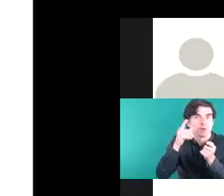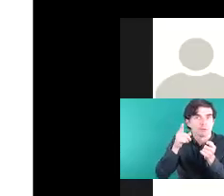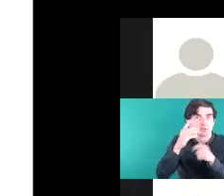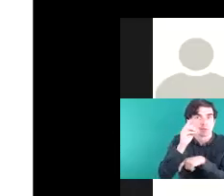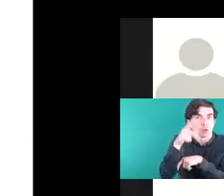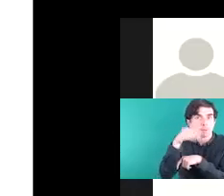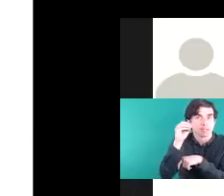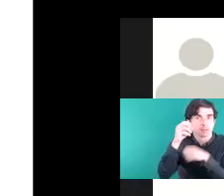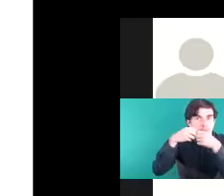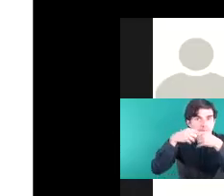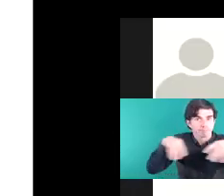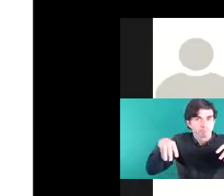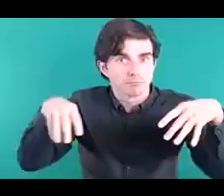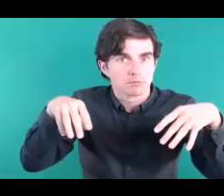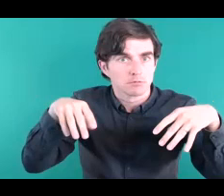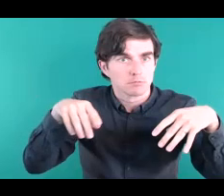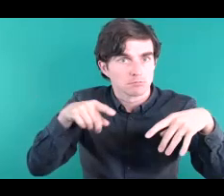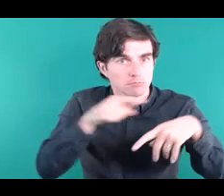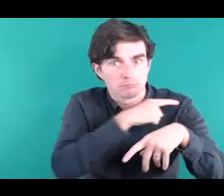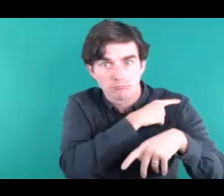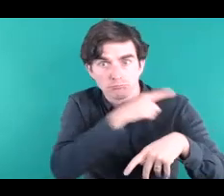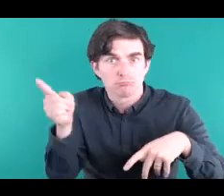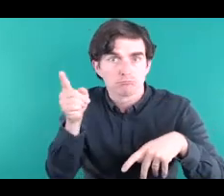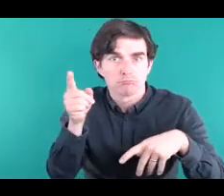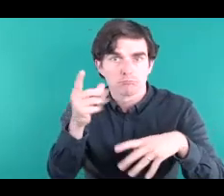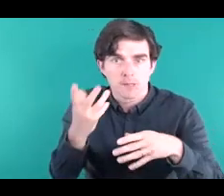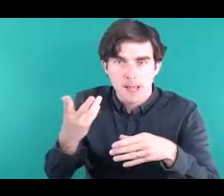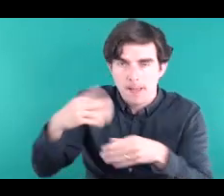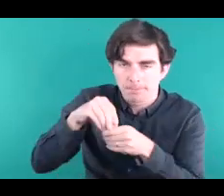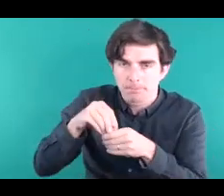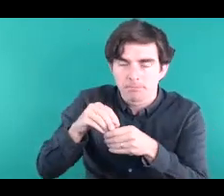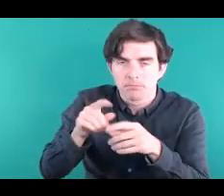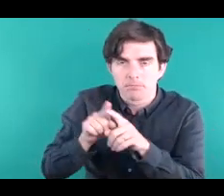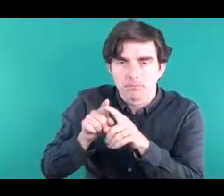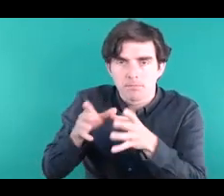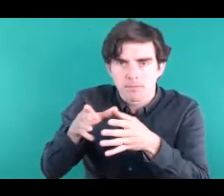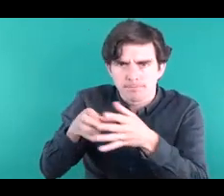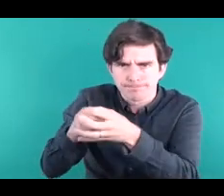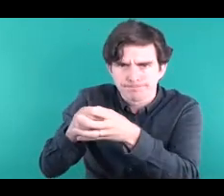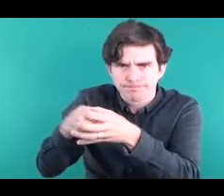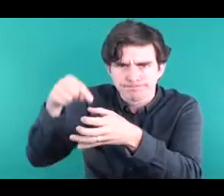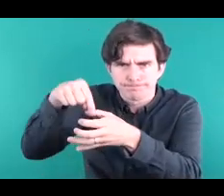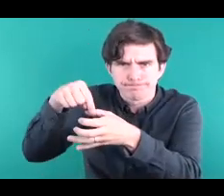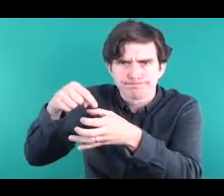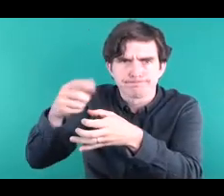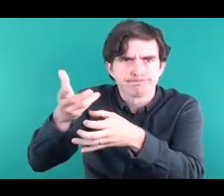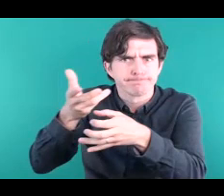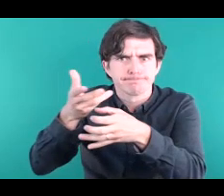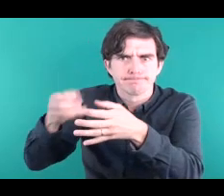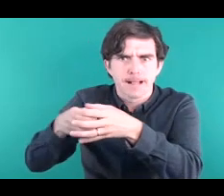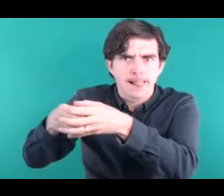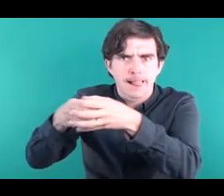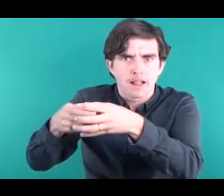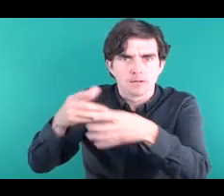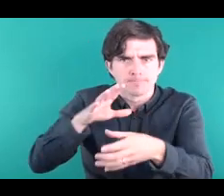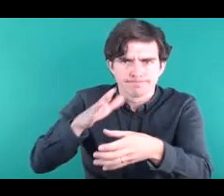DPOs. That's indeed a very important element. I think both in Indonesia and Kenya and India,